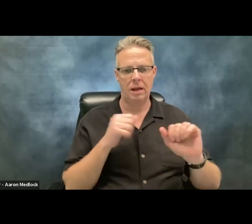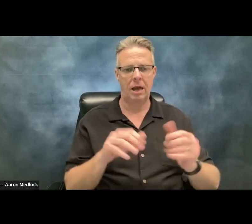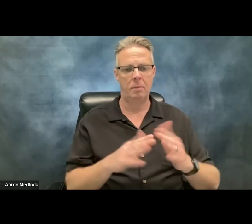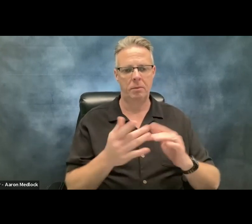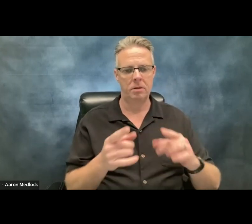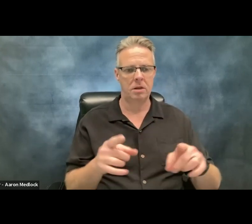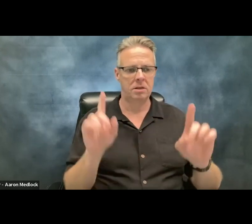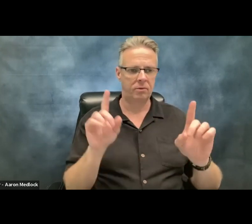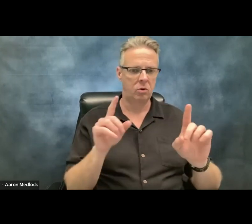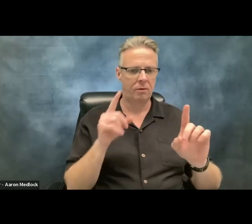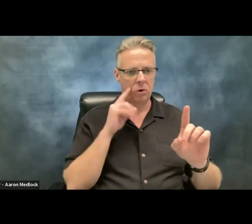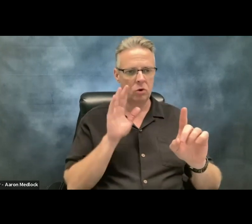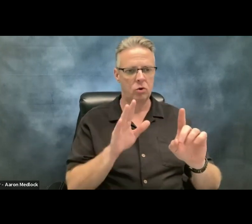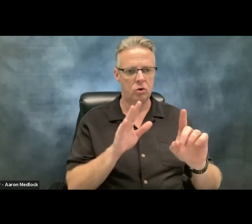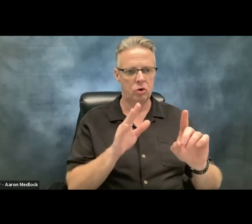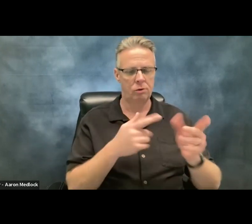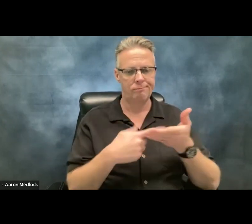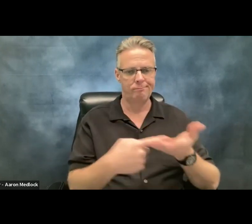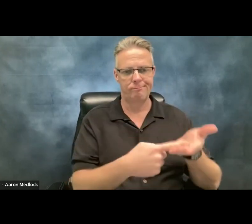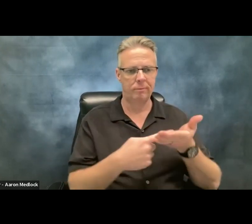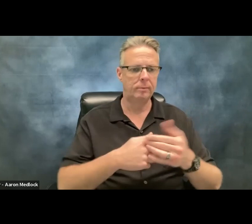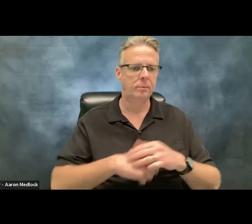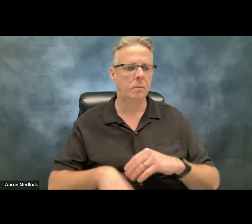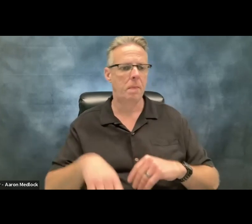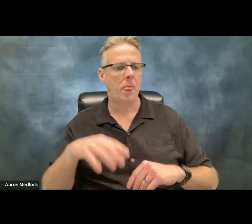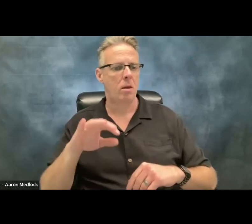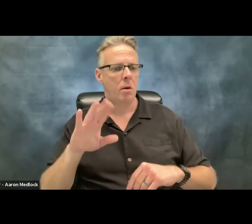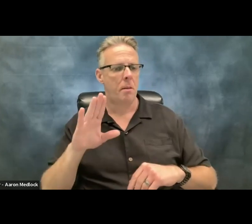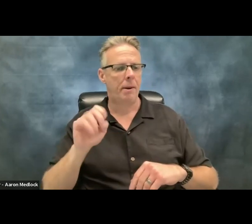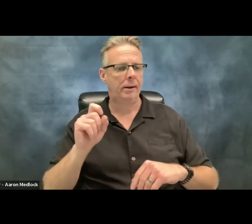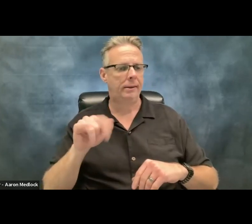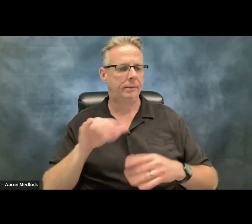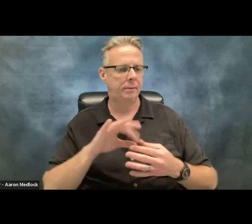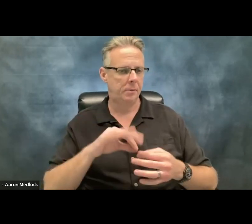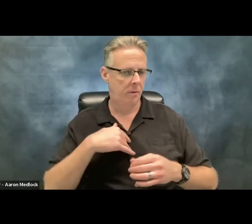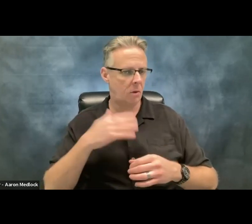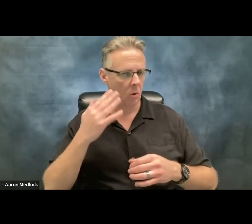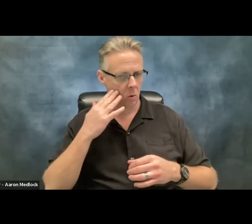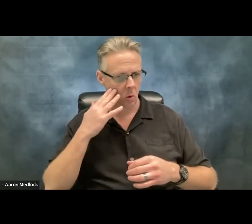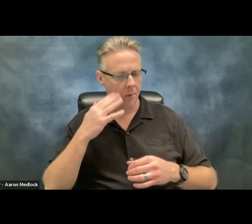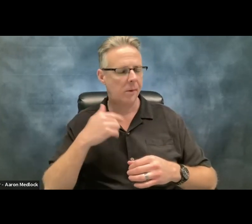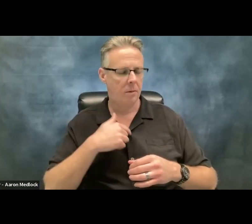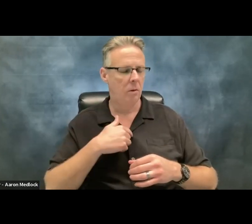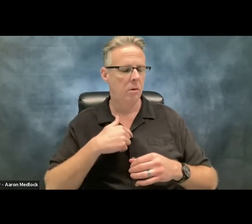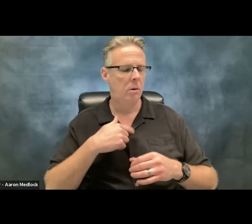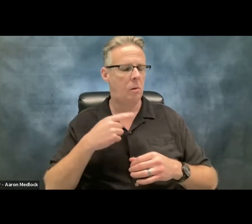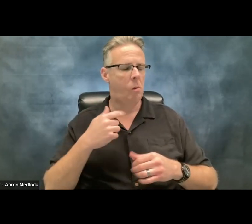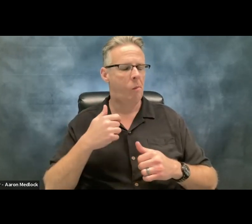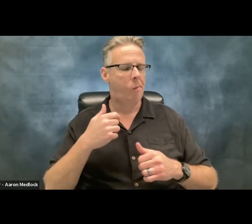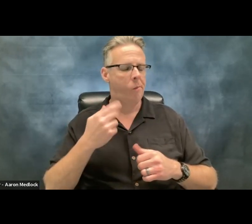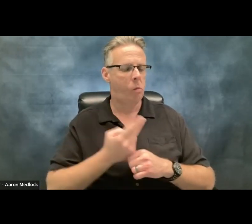successful conversation. And Jamie, if I think I know that I was muddled in my kind